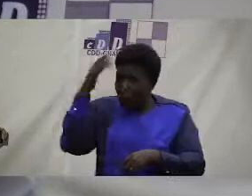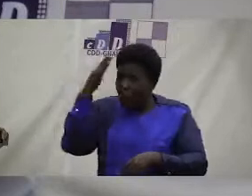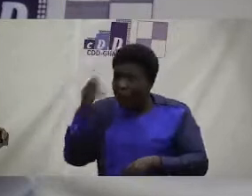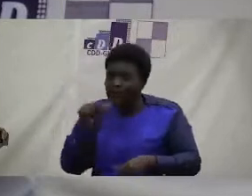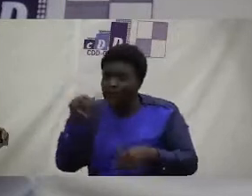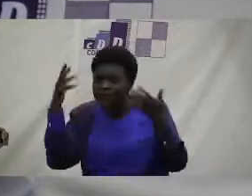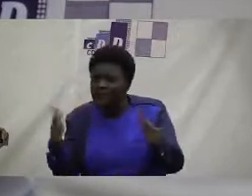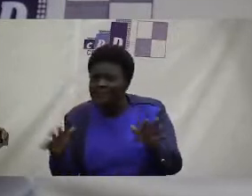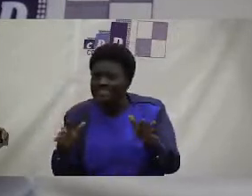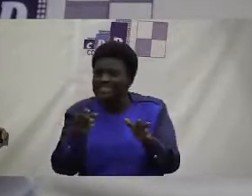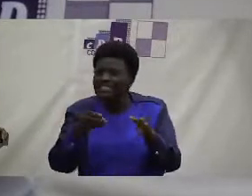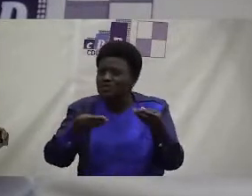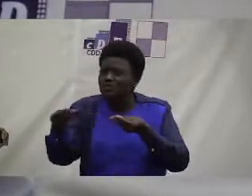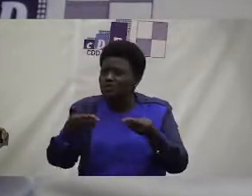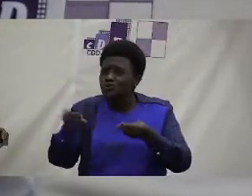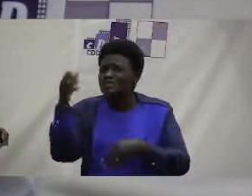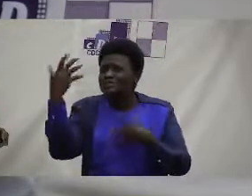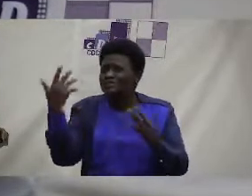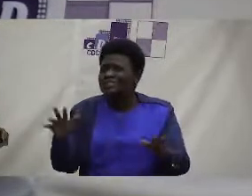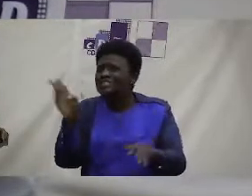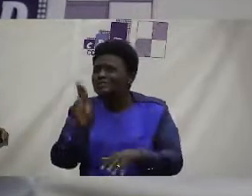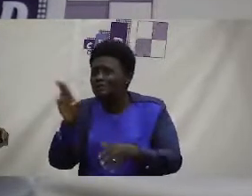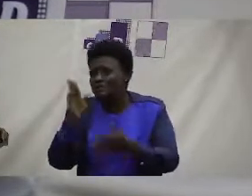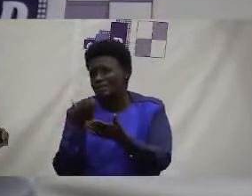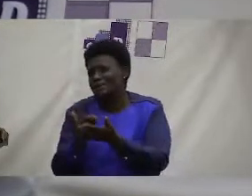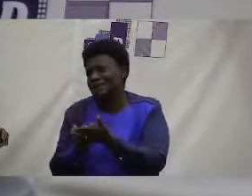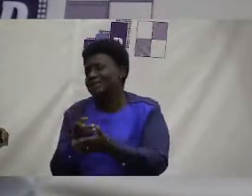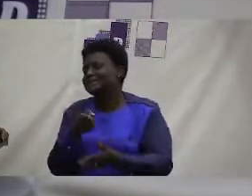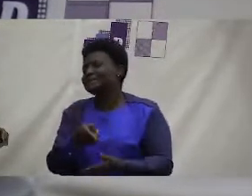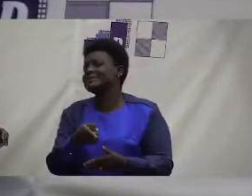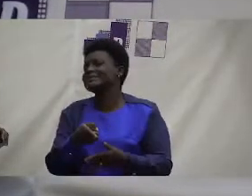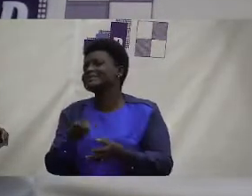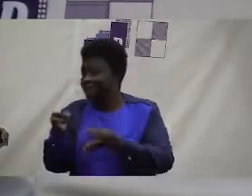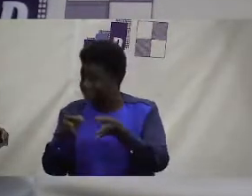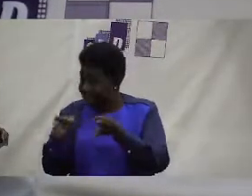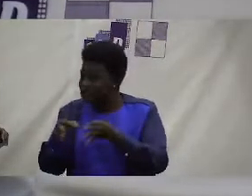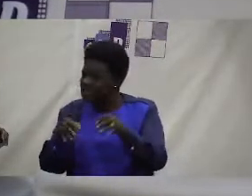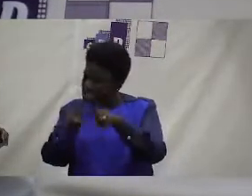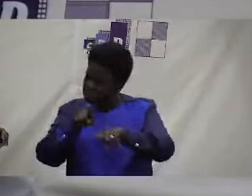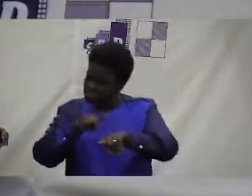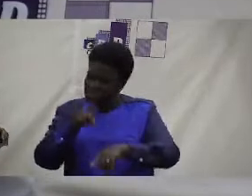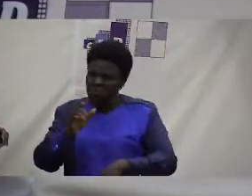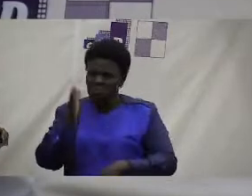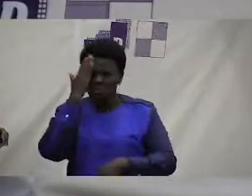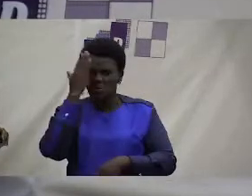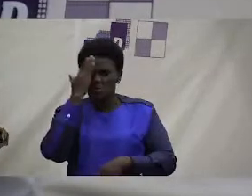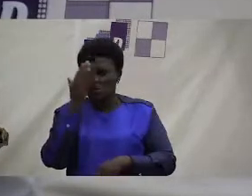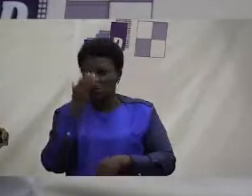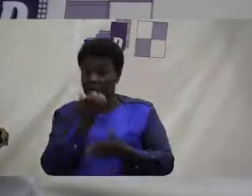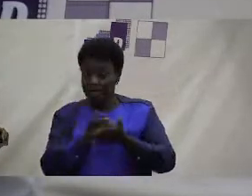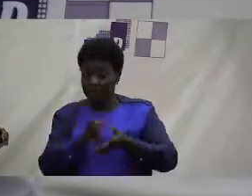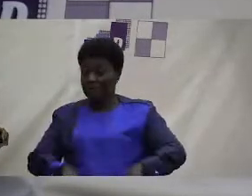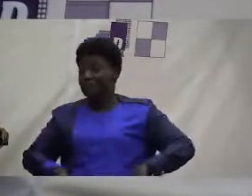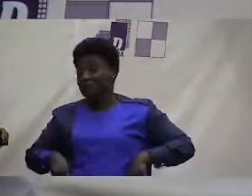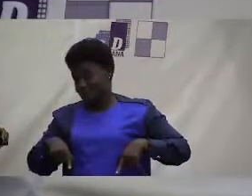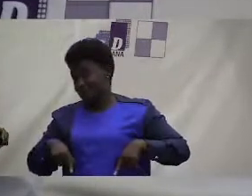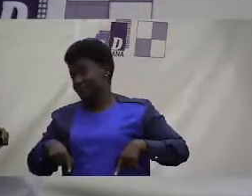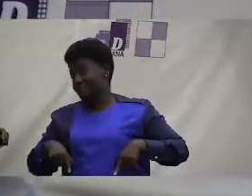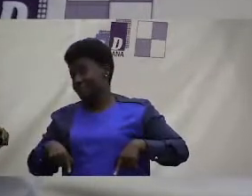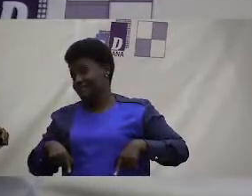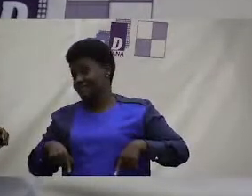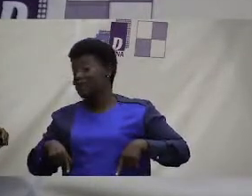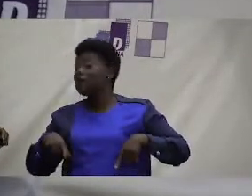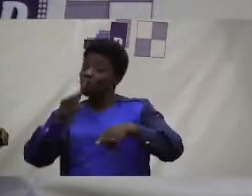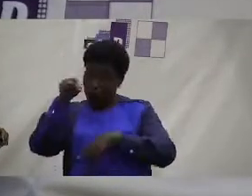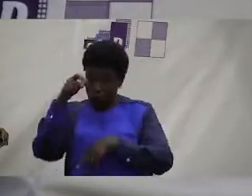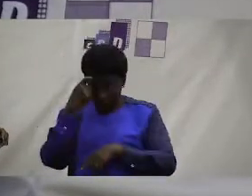not finish spending this money during this period. But we do also know that as a survival mechanism,